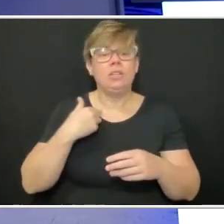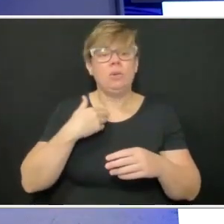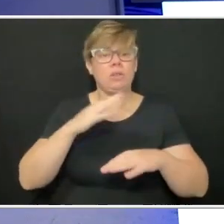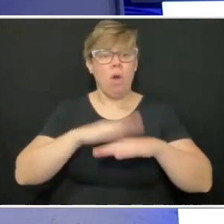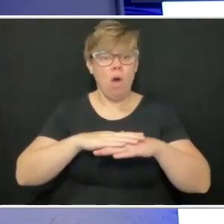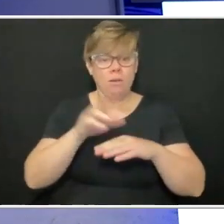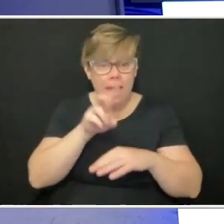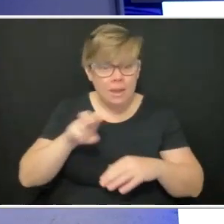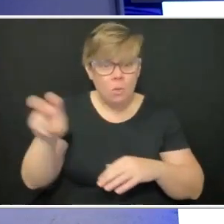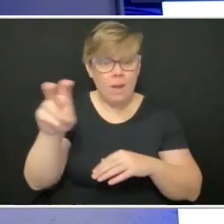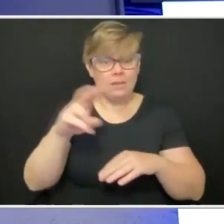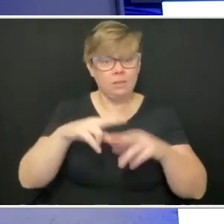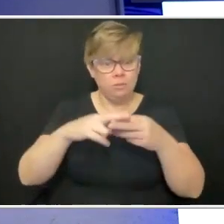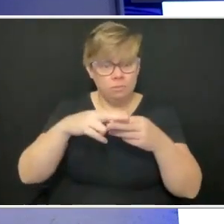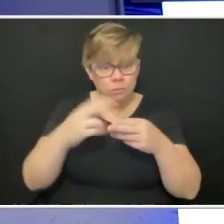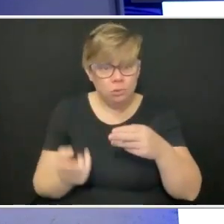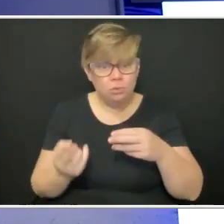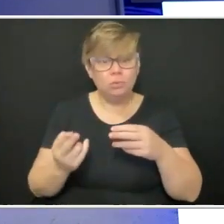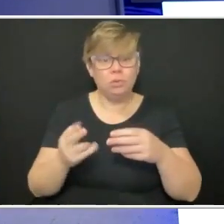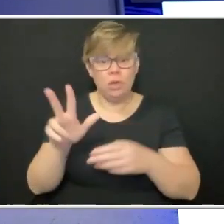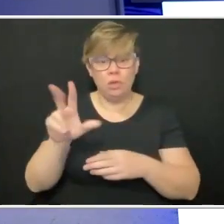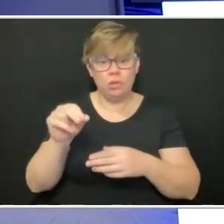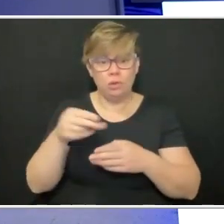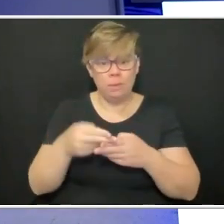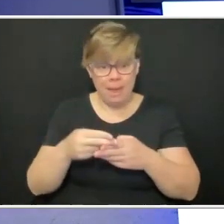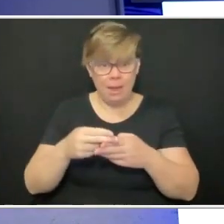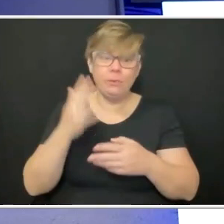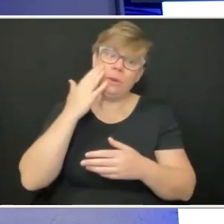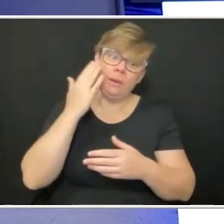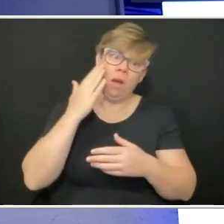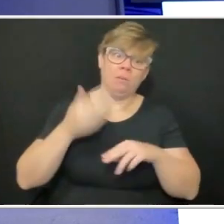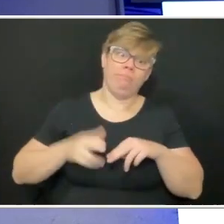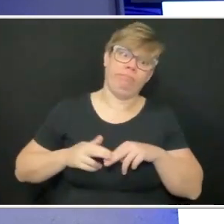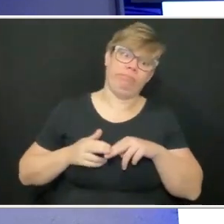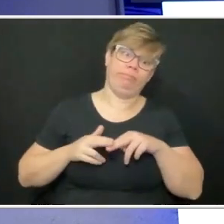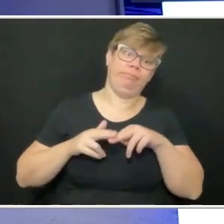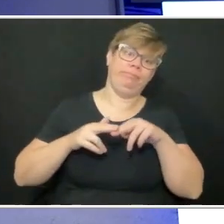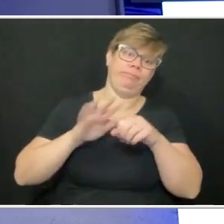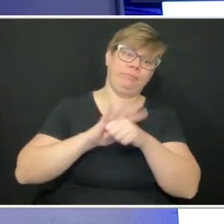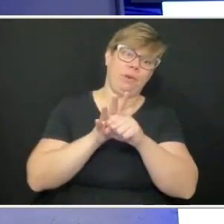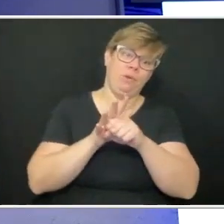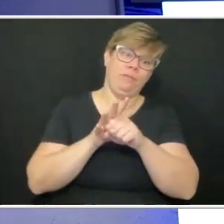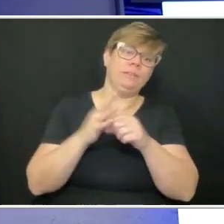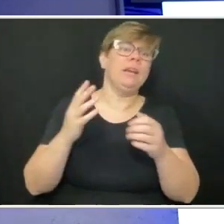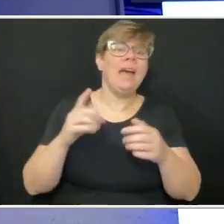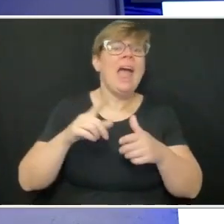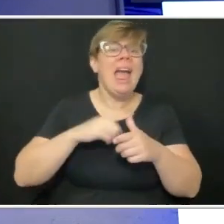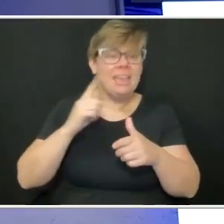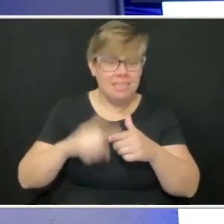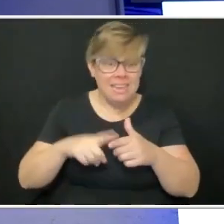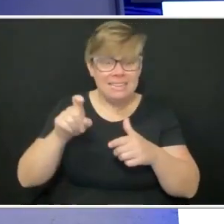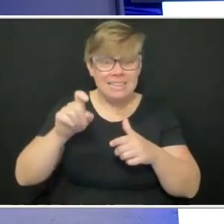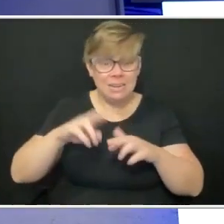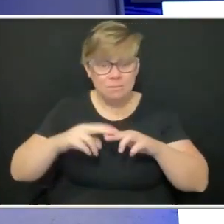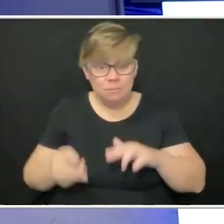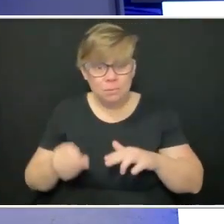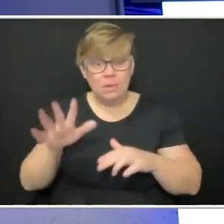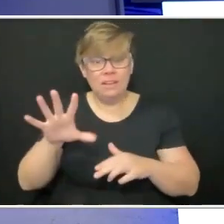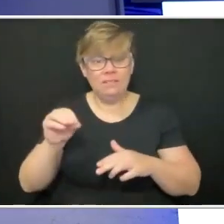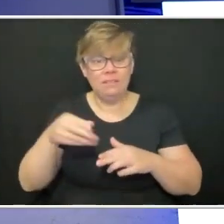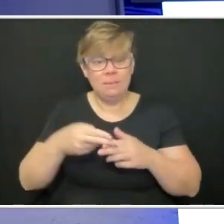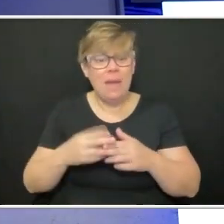30 pounds, then COVID hit. We know what that did to people, putting on extra weight. Then she wanted to lose 50 pounds. Why was that weight loss so